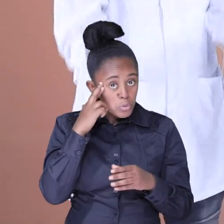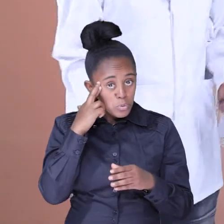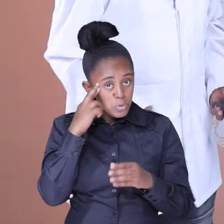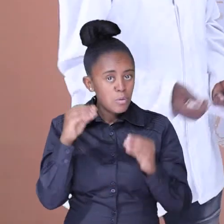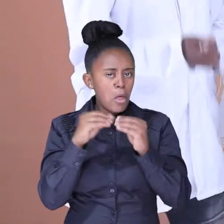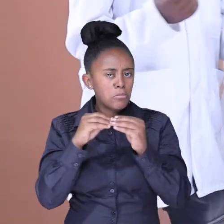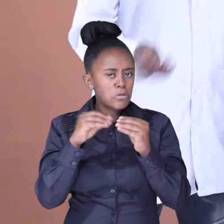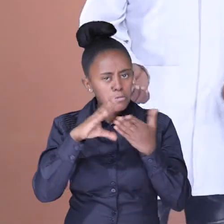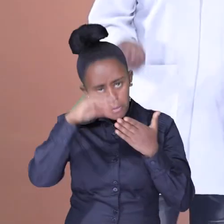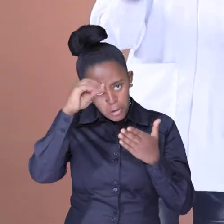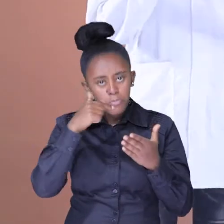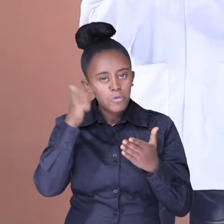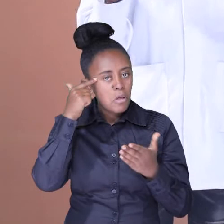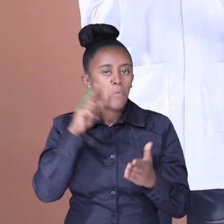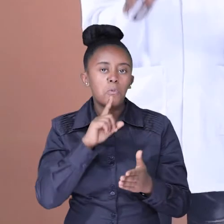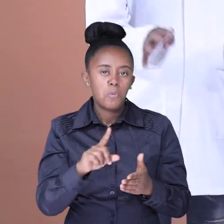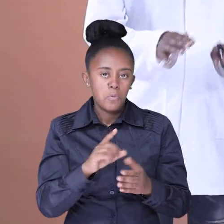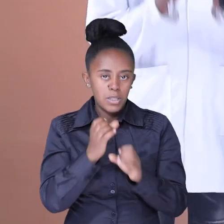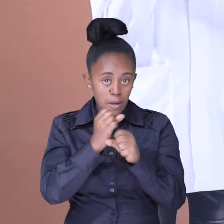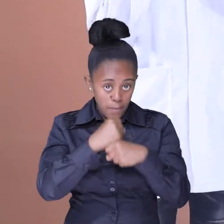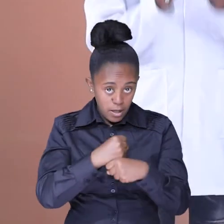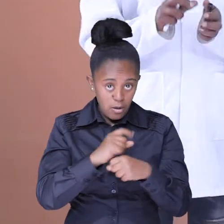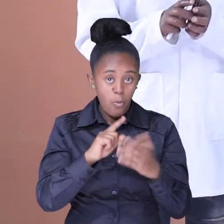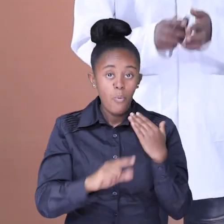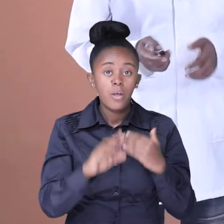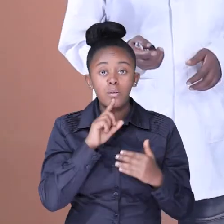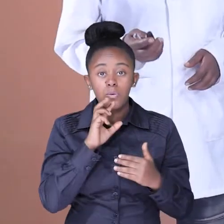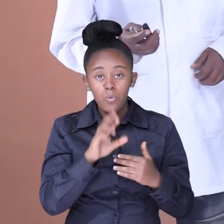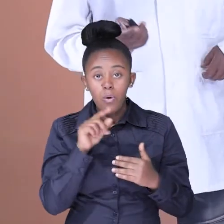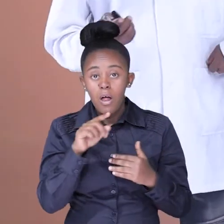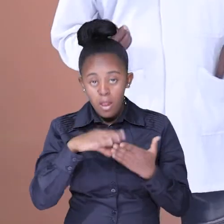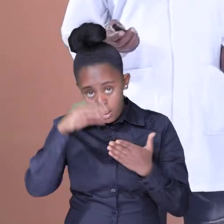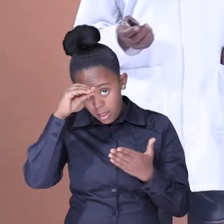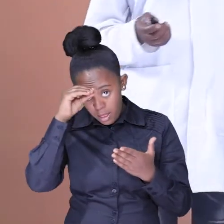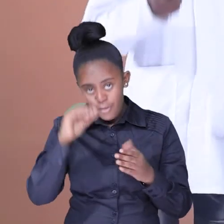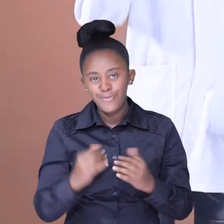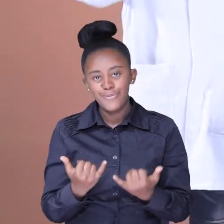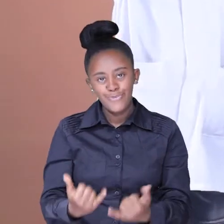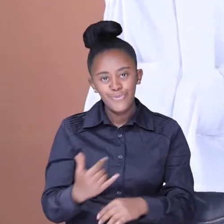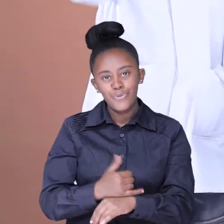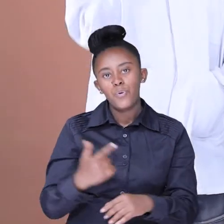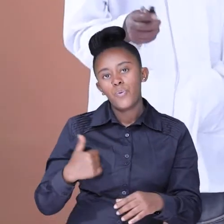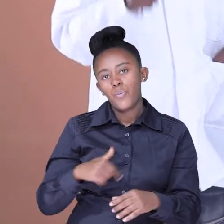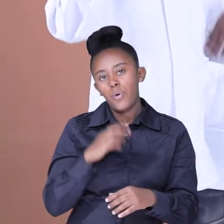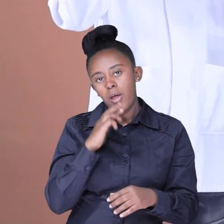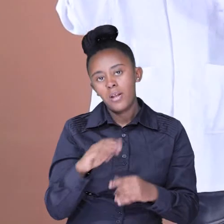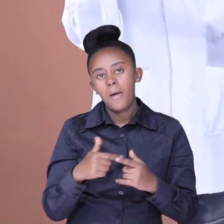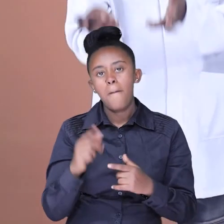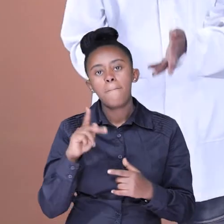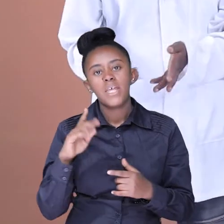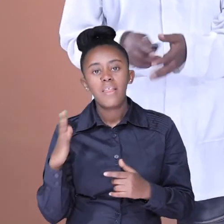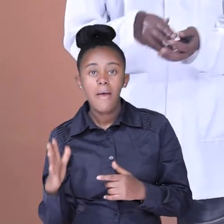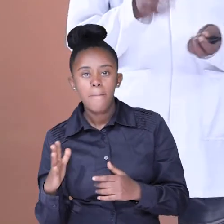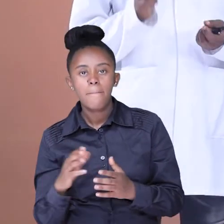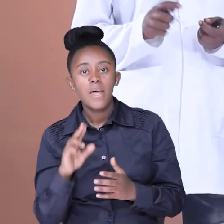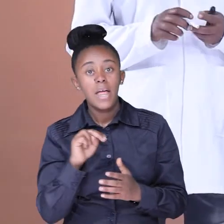in mathematics. Okay, let us summarize some point what we have learned today. Today we are going to see about p-type and